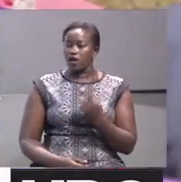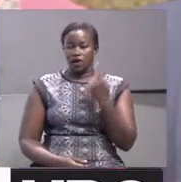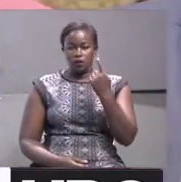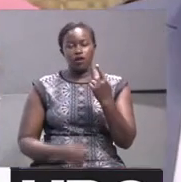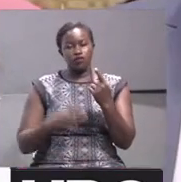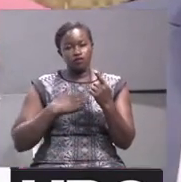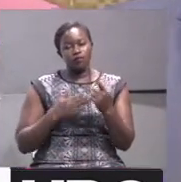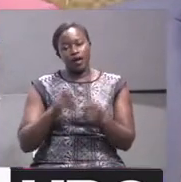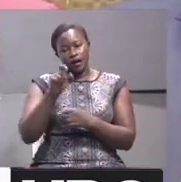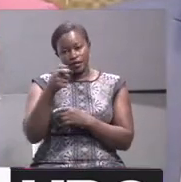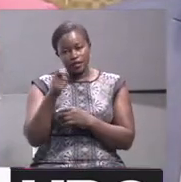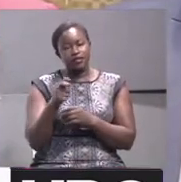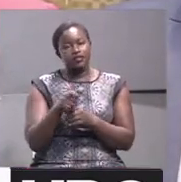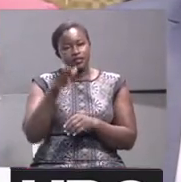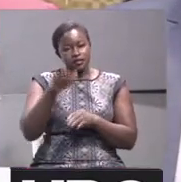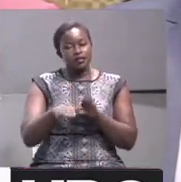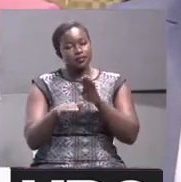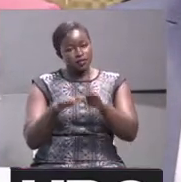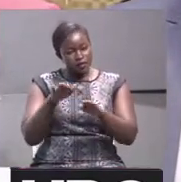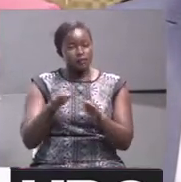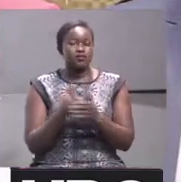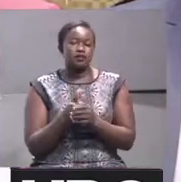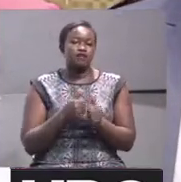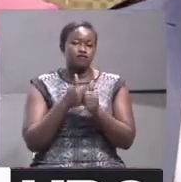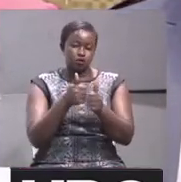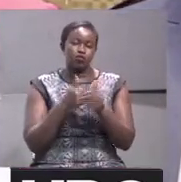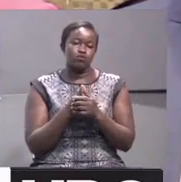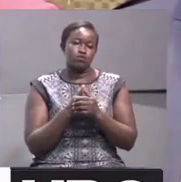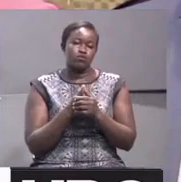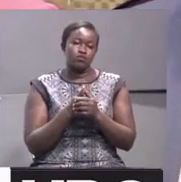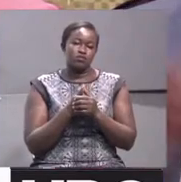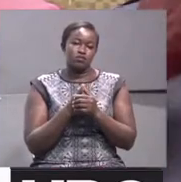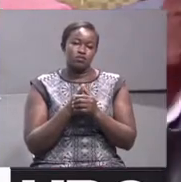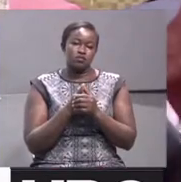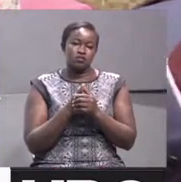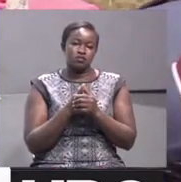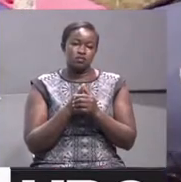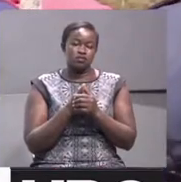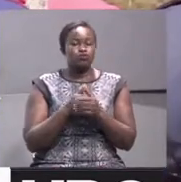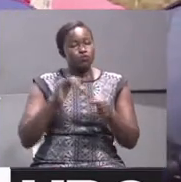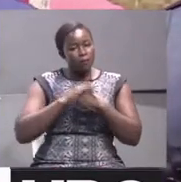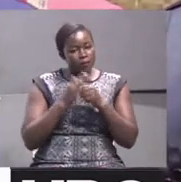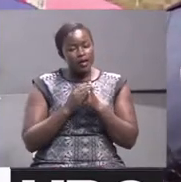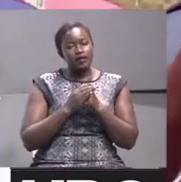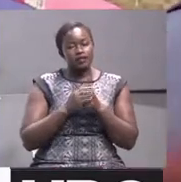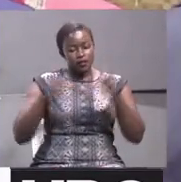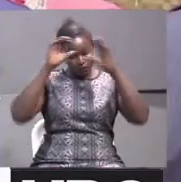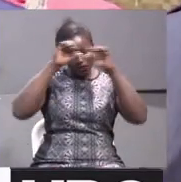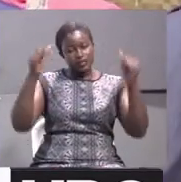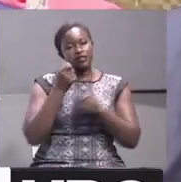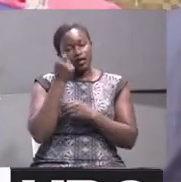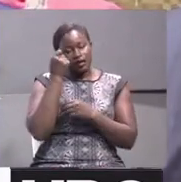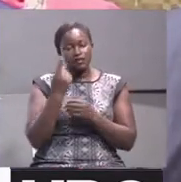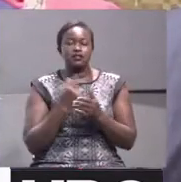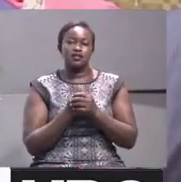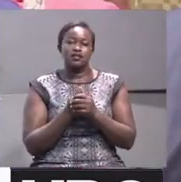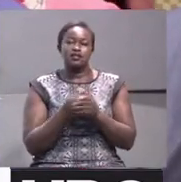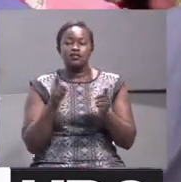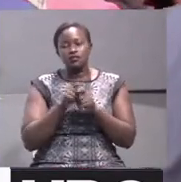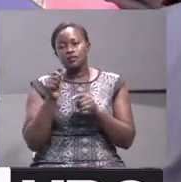immediate steps I have to take is to convince the head of state and the attorney general and the